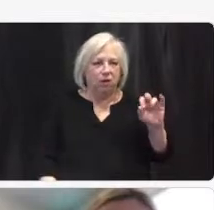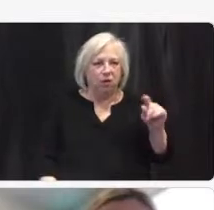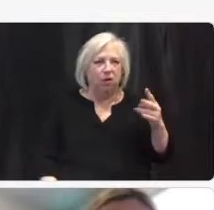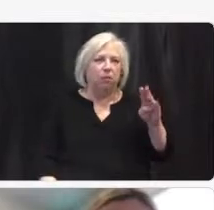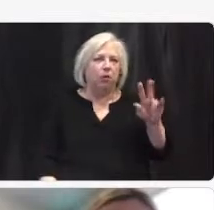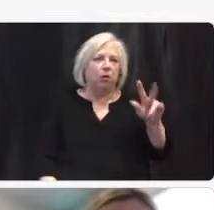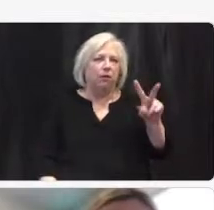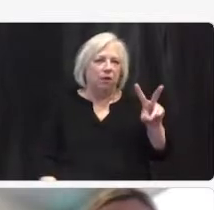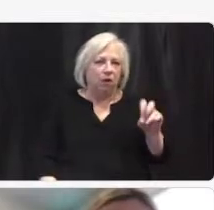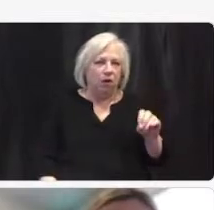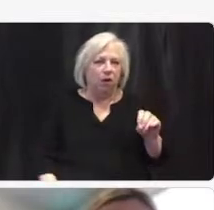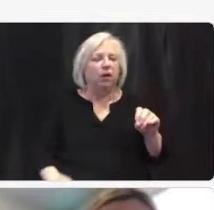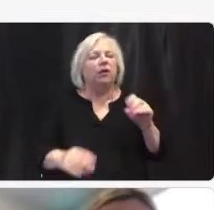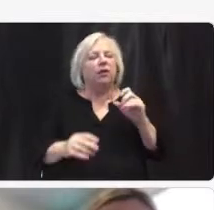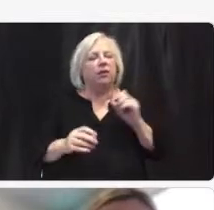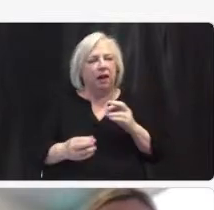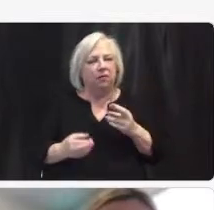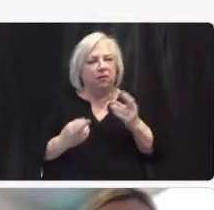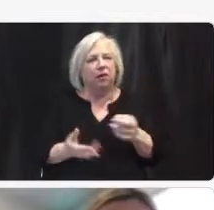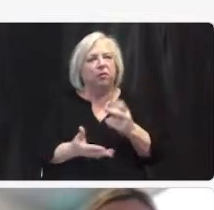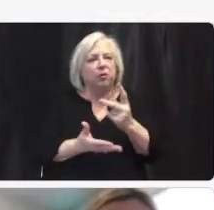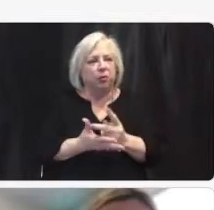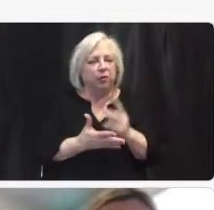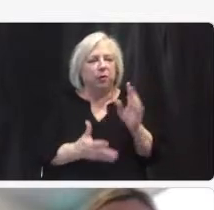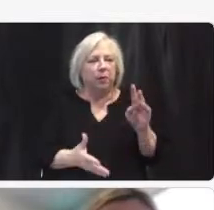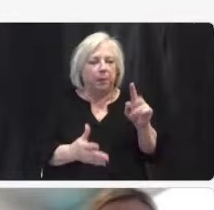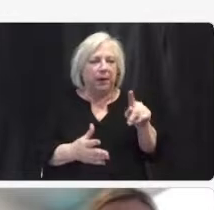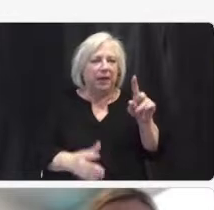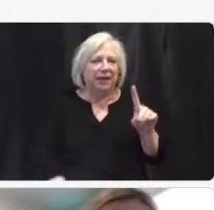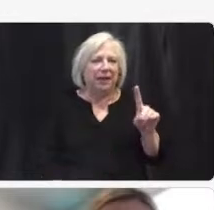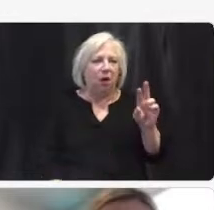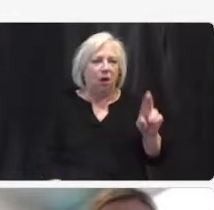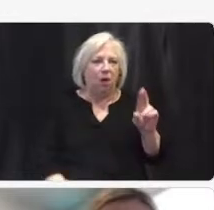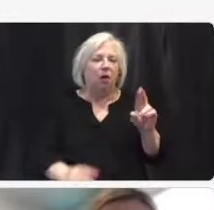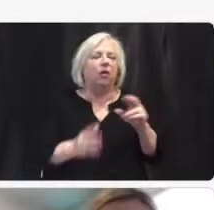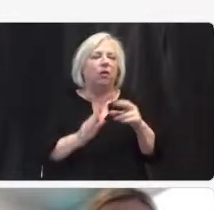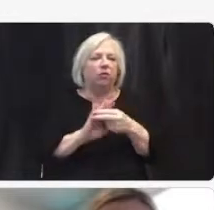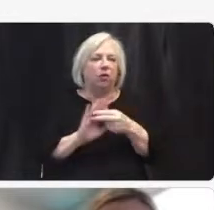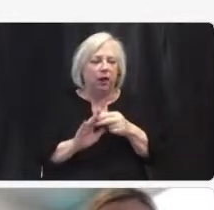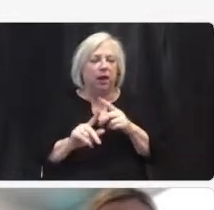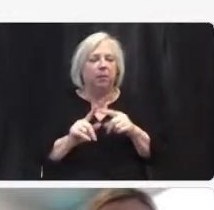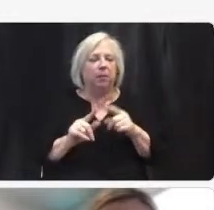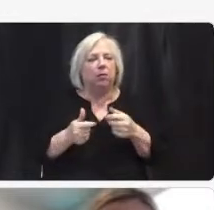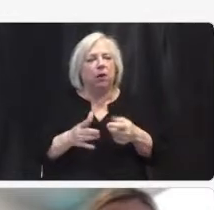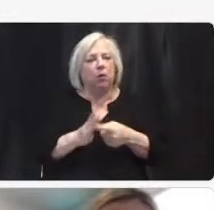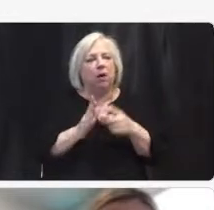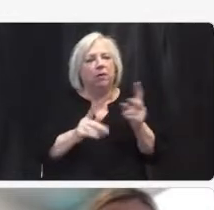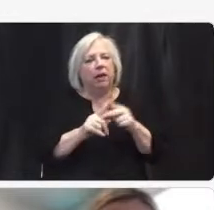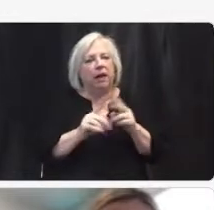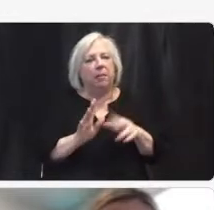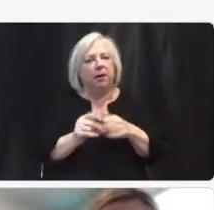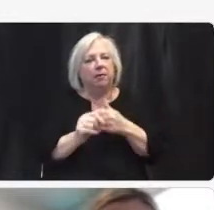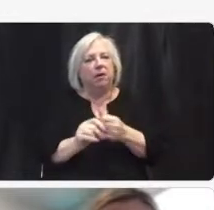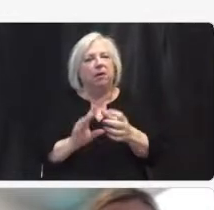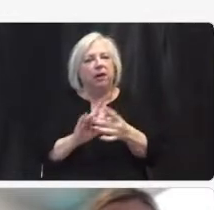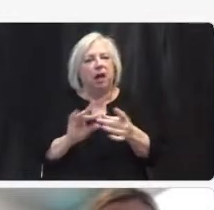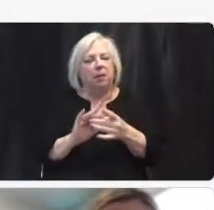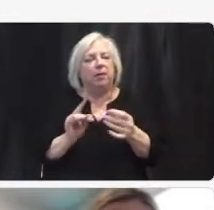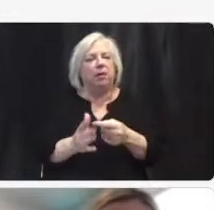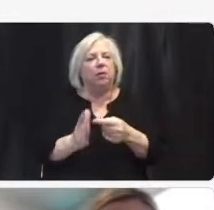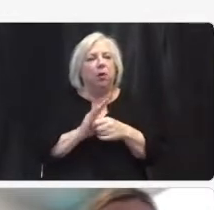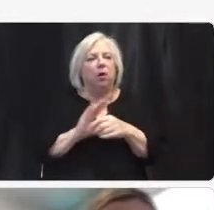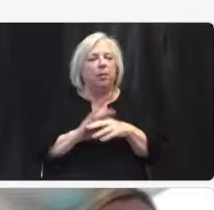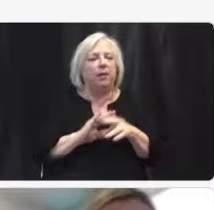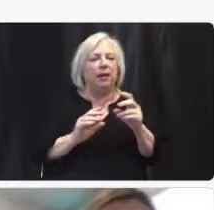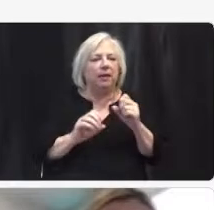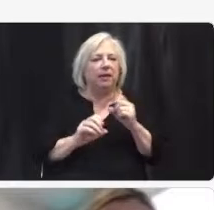Staff recommends approval of the PDC zoning, subject to compliance with the comments and conditions noted in paragraph E and the staff analysis of the agenda